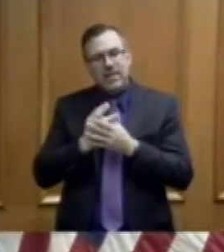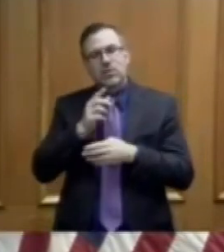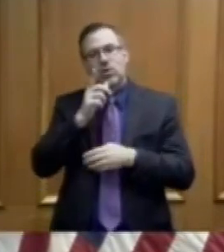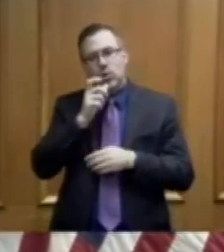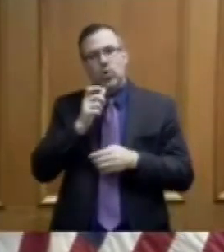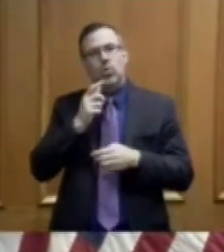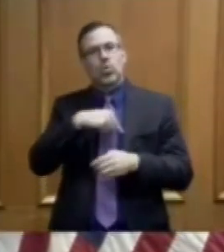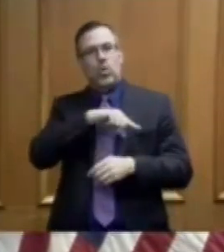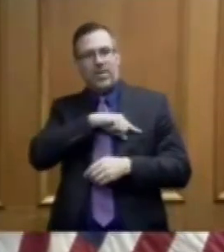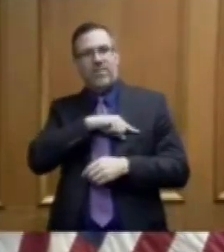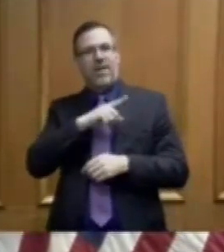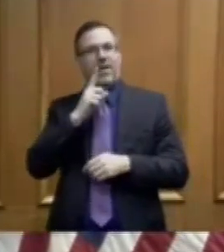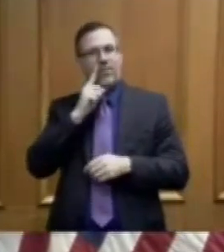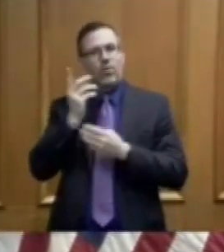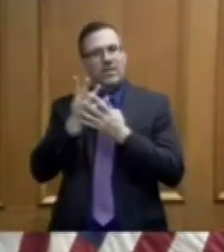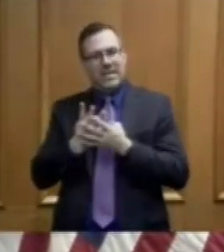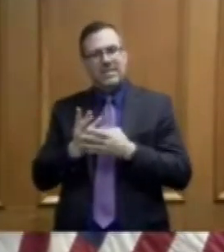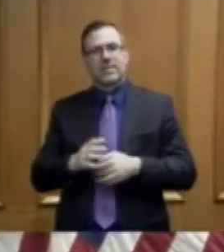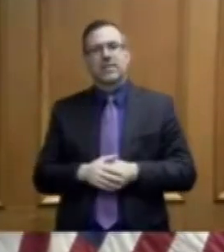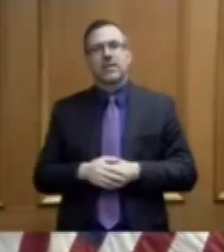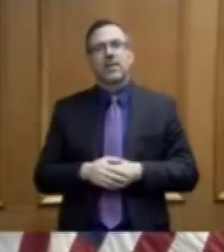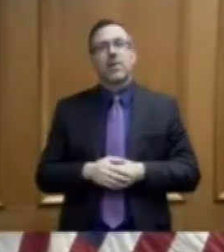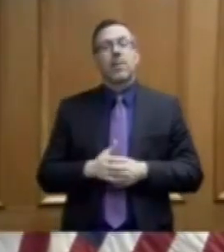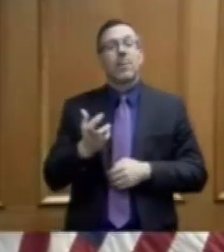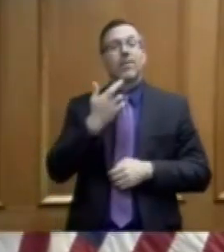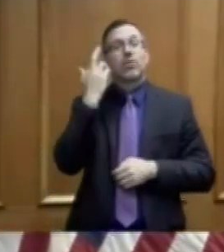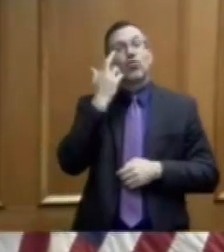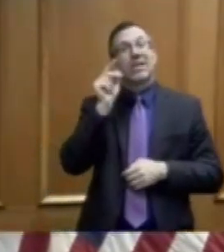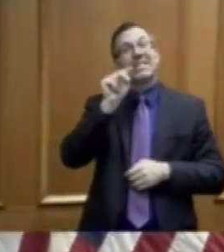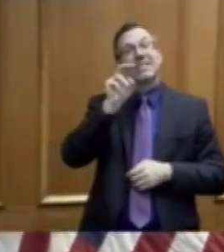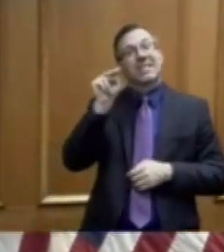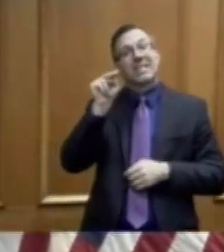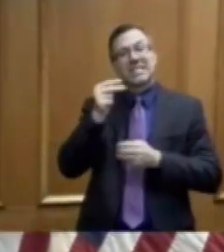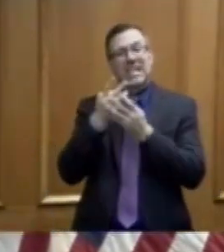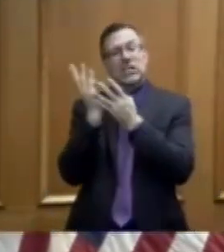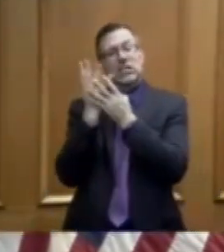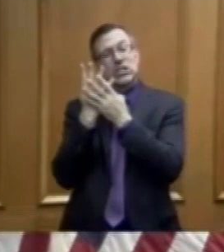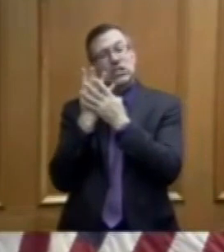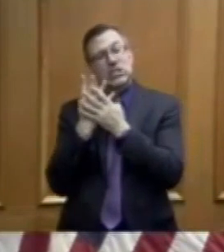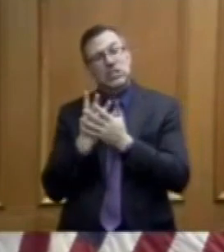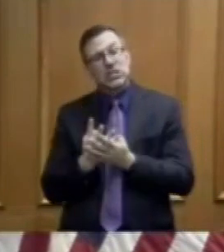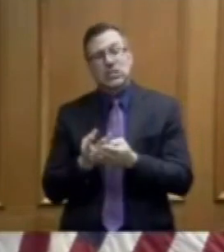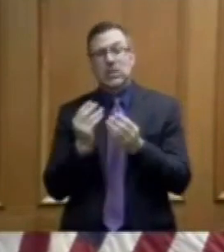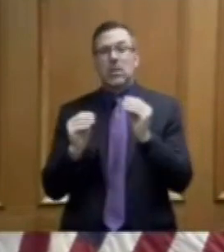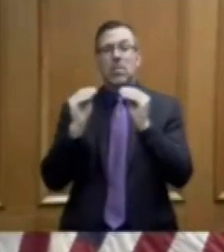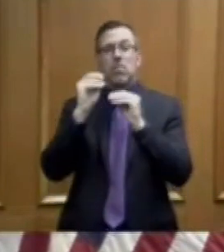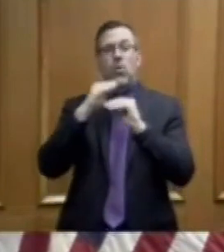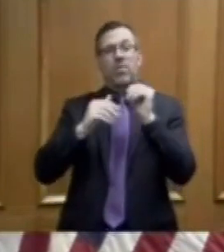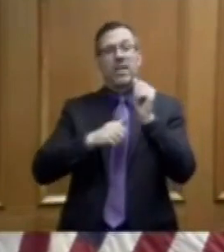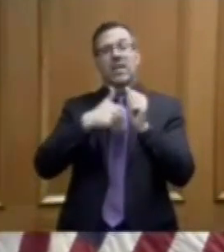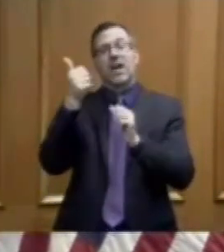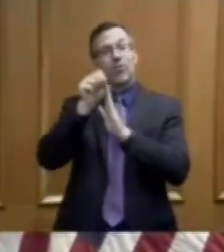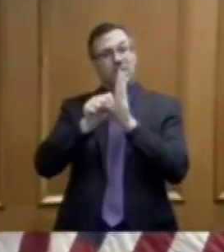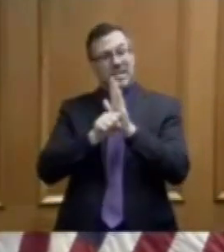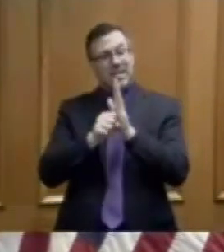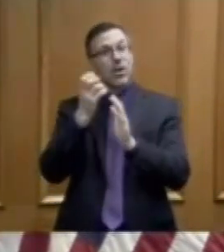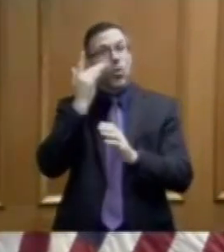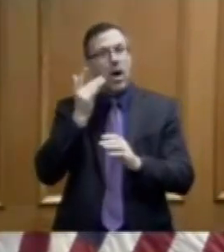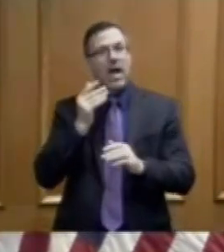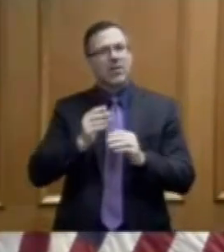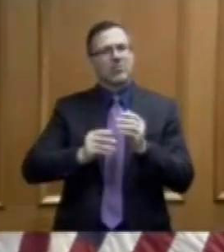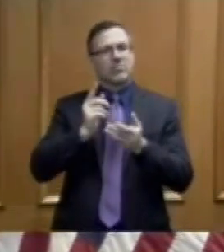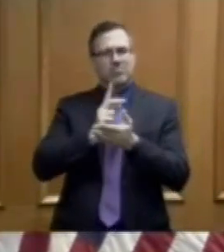said there's a reason why Tennessee is testing at a higher rate than most states, because weeks ago, our